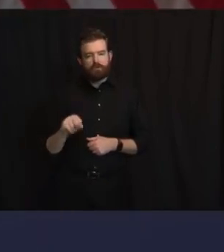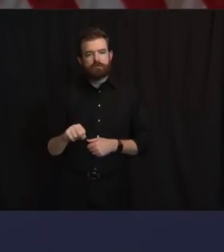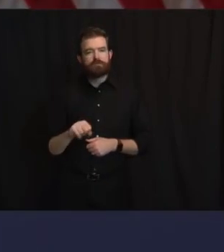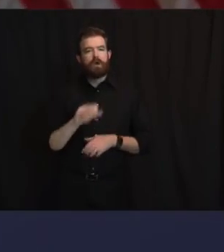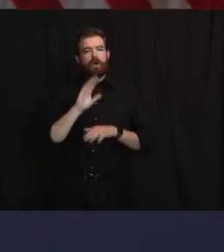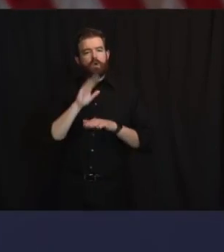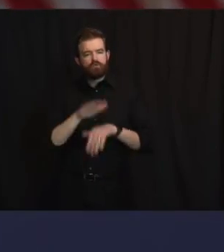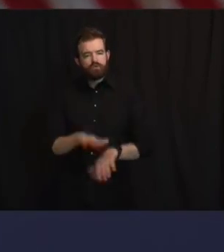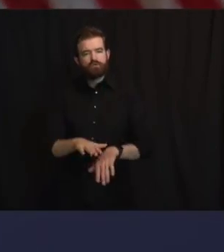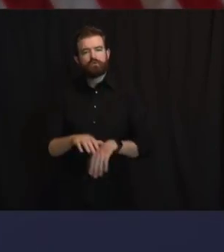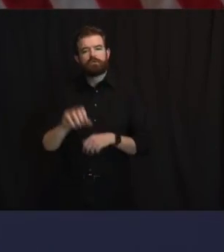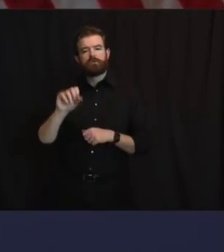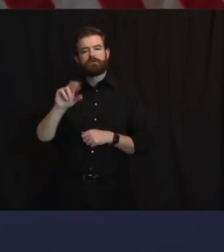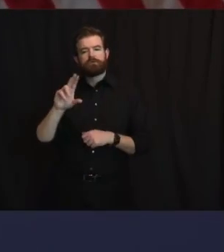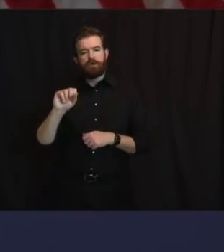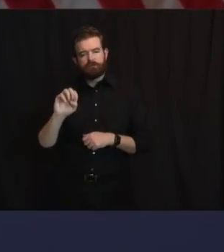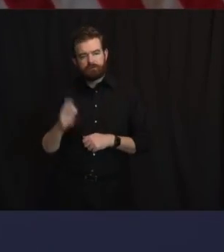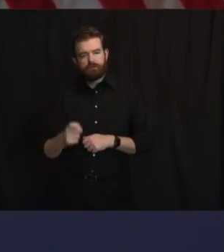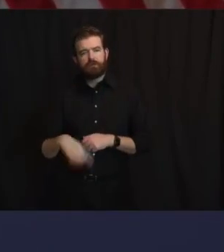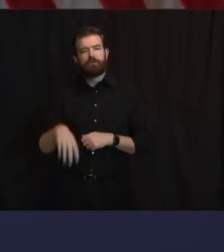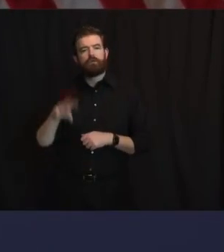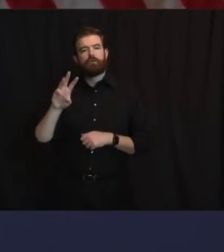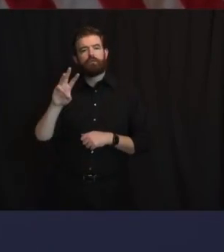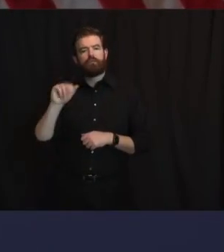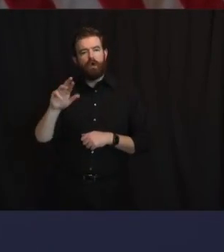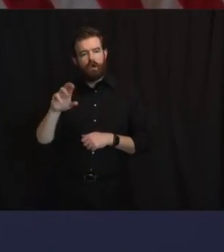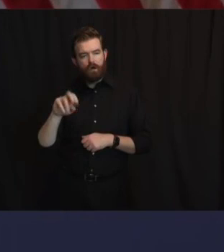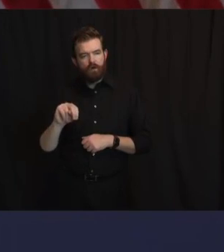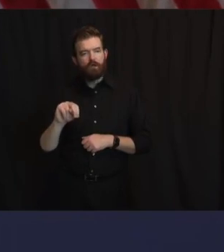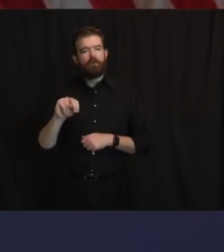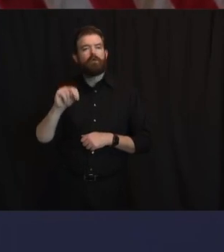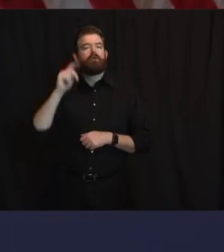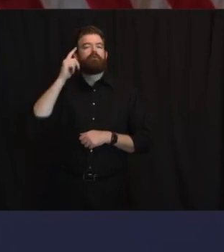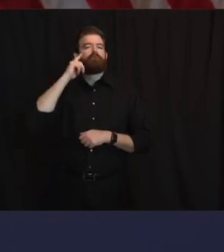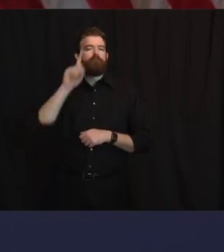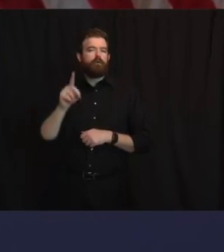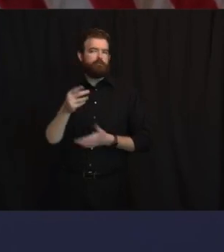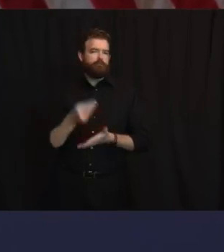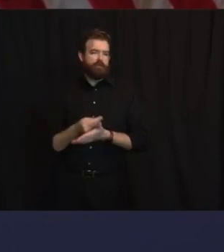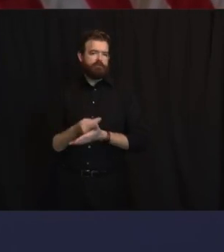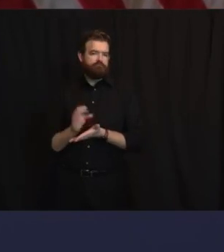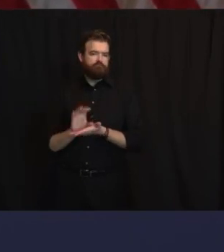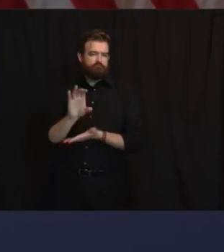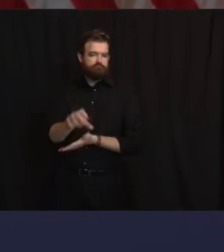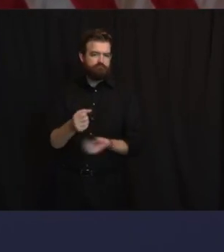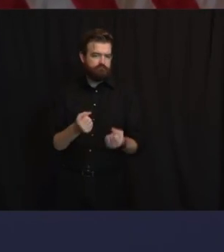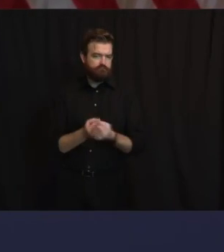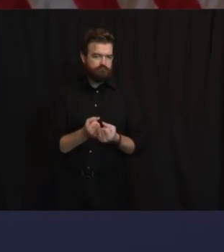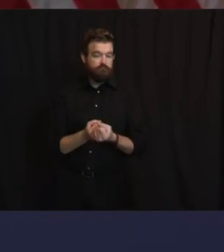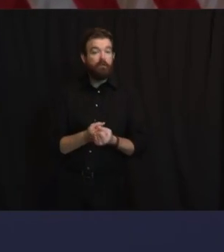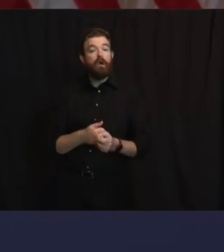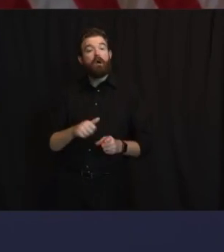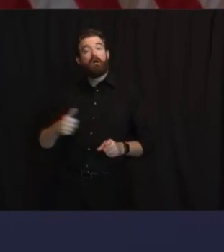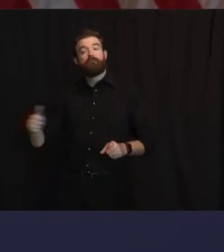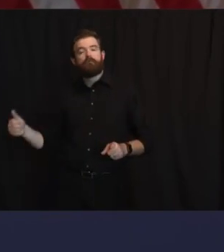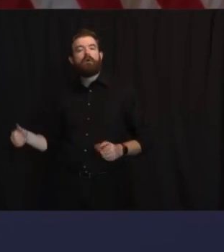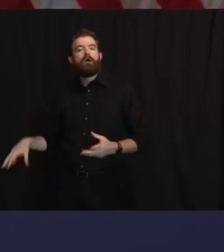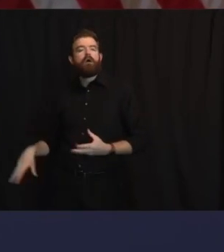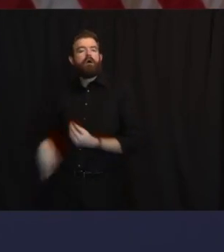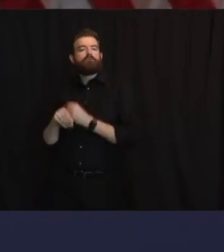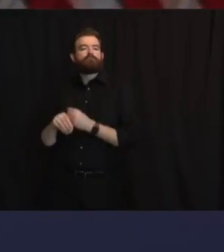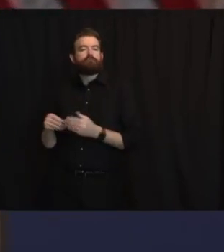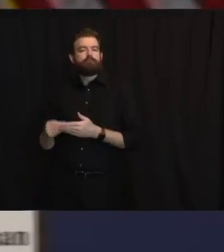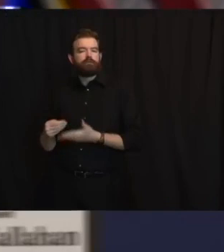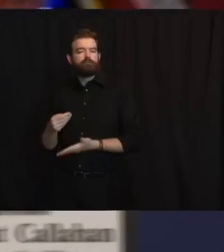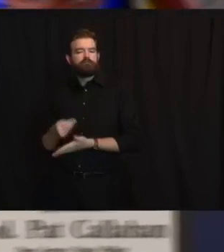Warren for the public assistance portion, and then for the additional assistance, it was Morris, Sussex, and Warren counties. I'll refrain